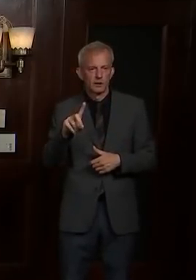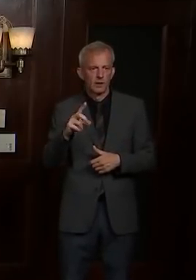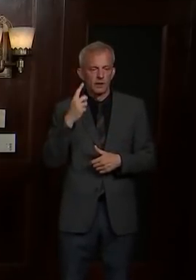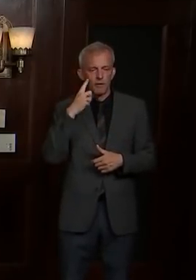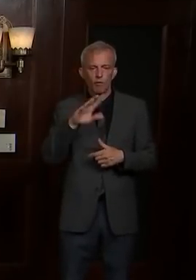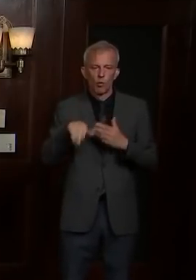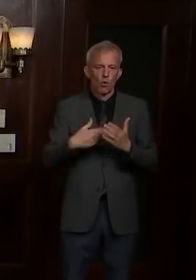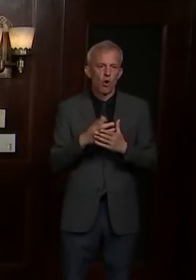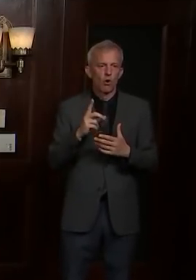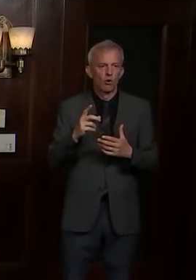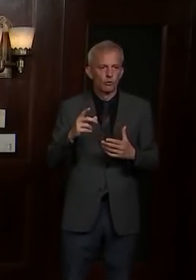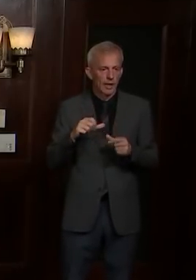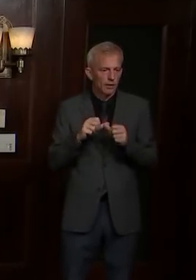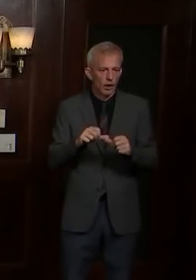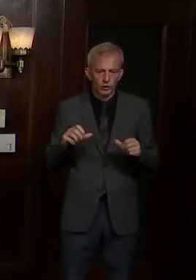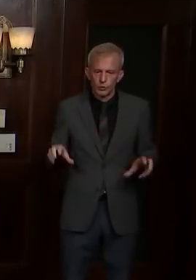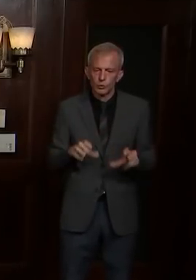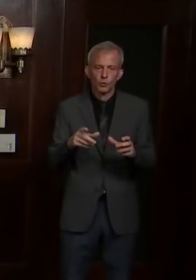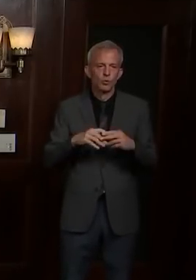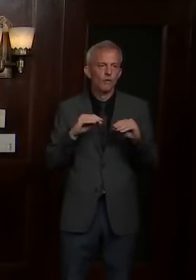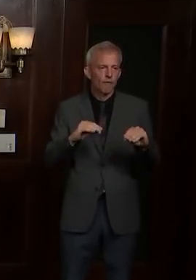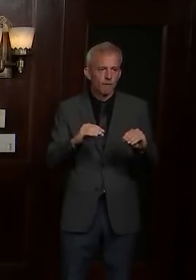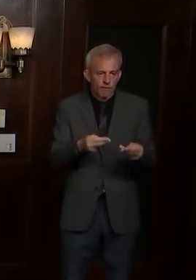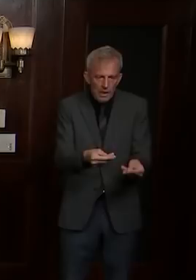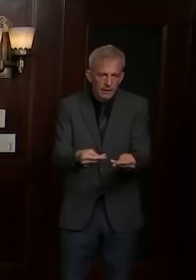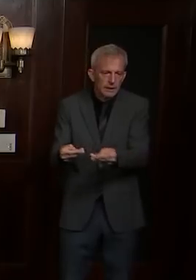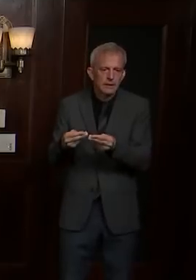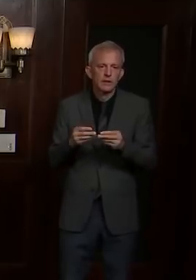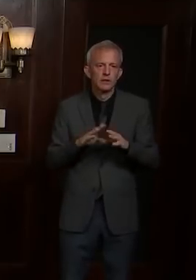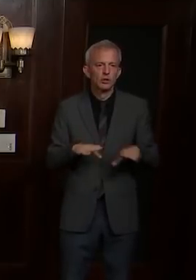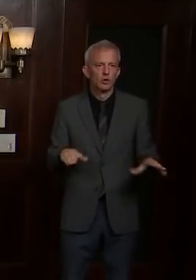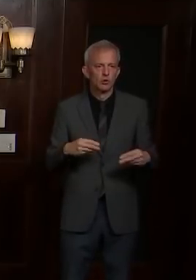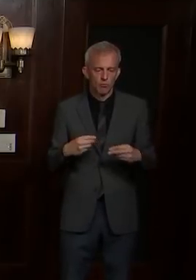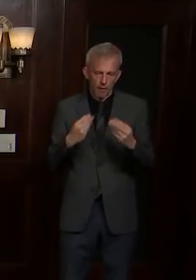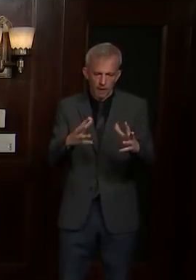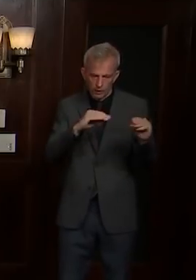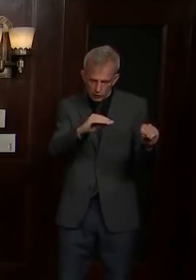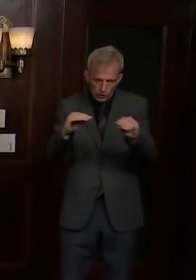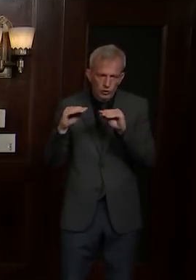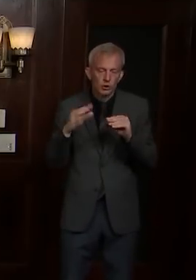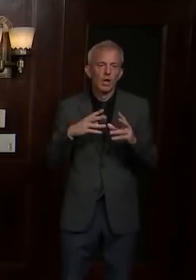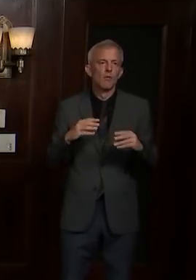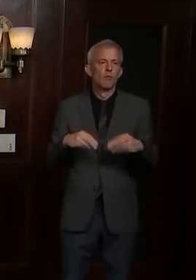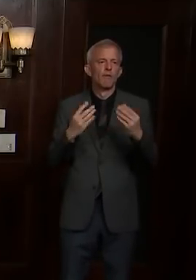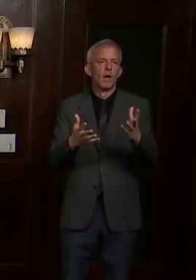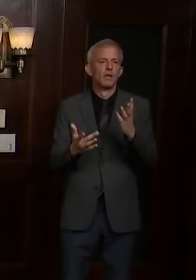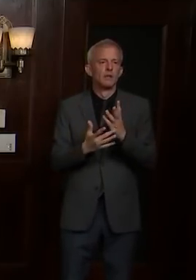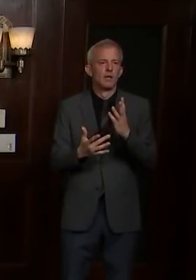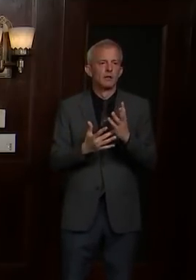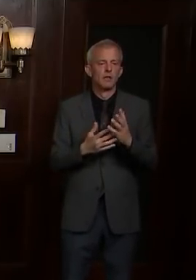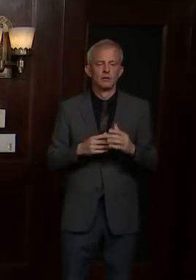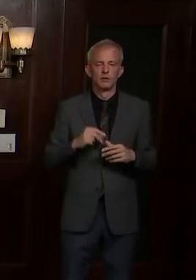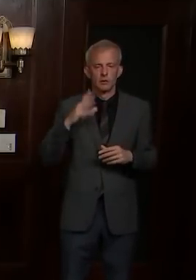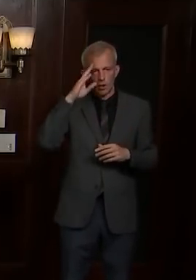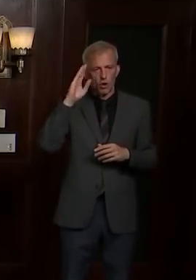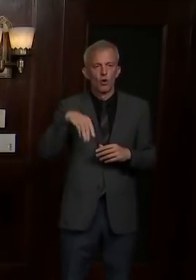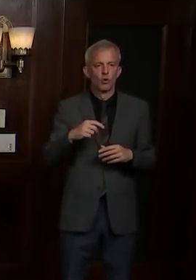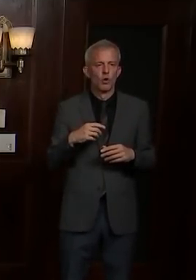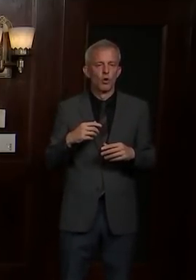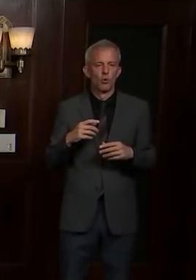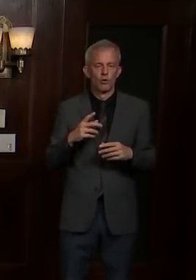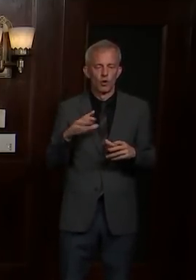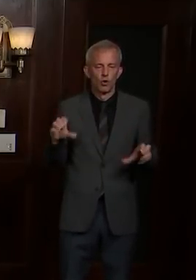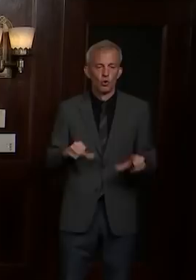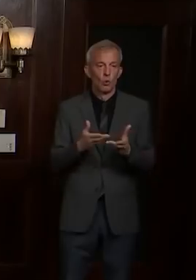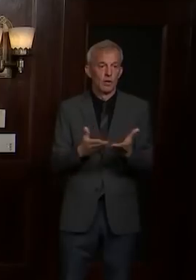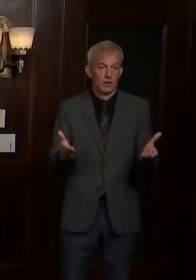to provide nutrition, to provide instruction, and to provide technology, which I know they're making moves on moving forward.